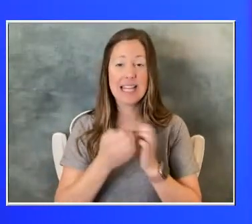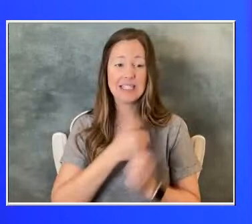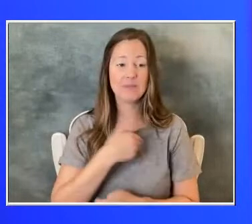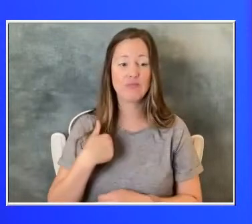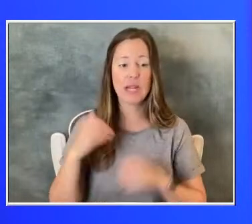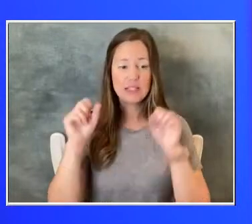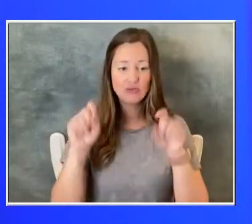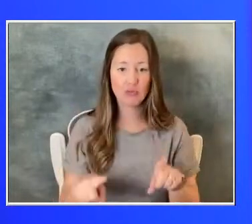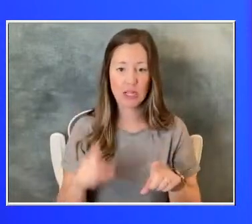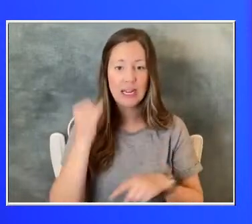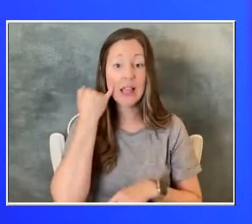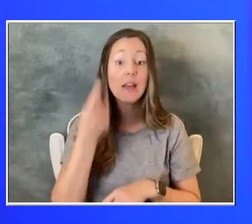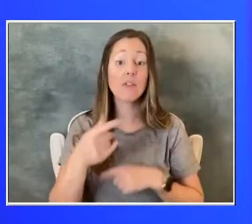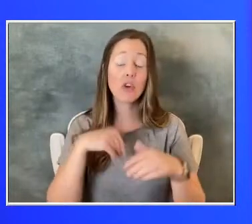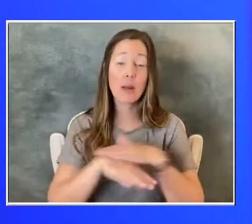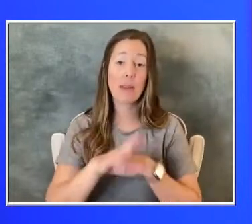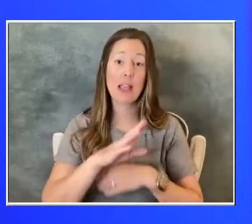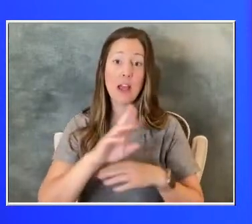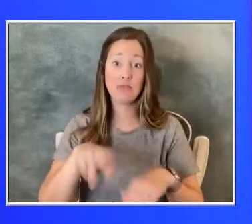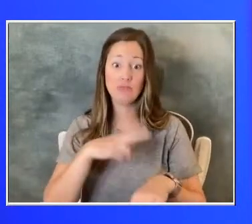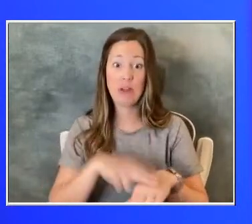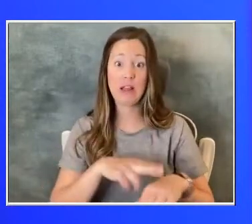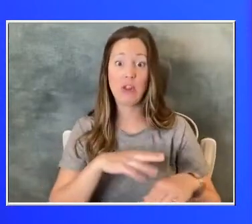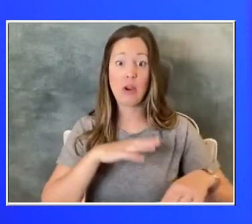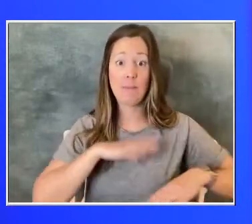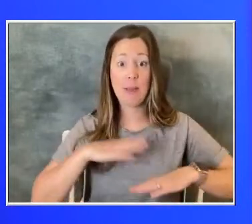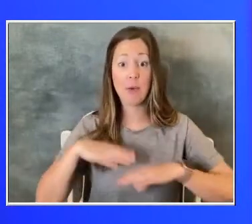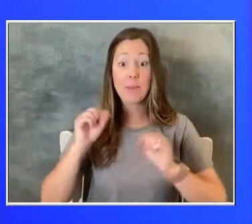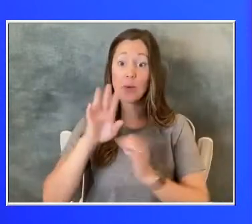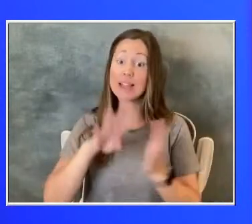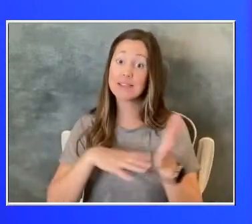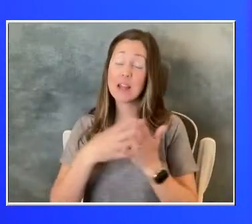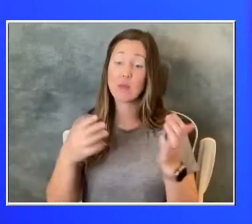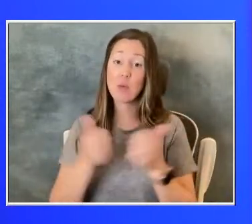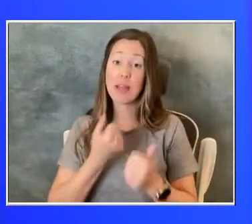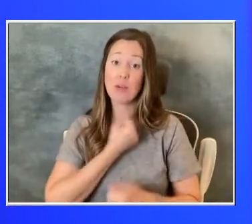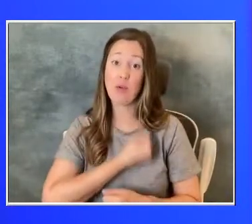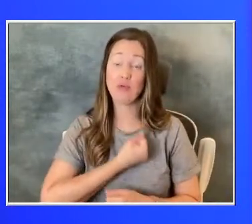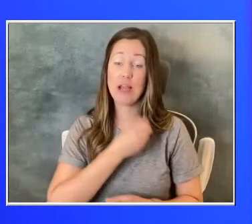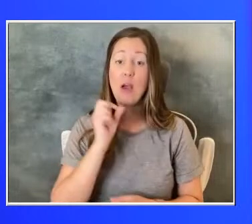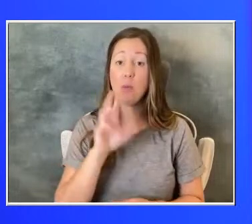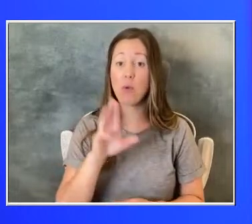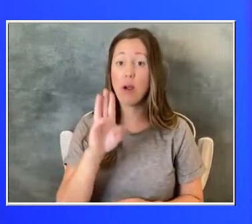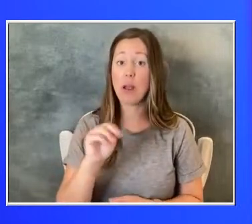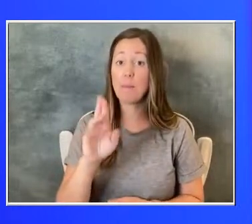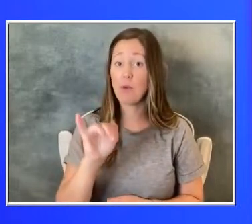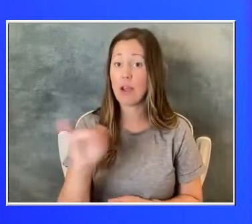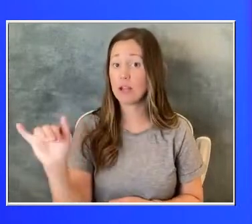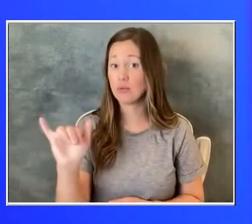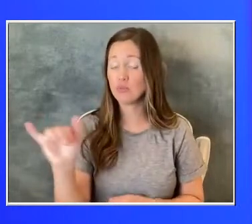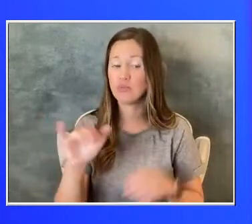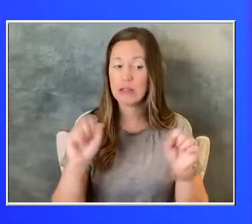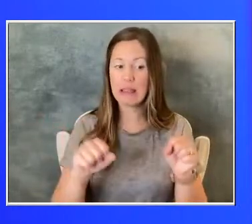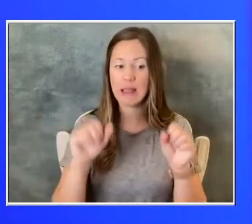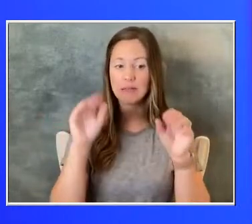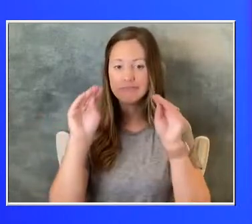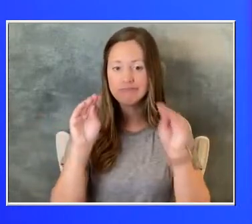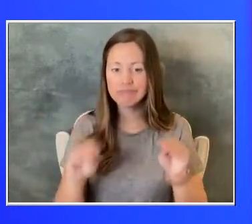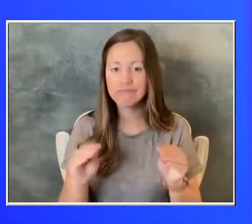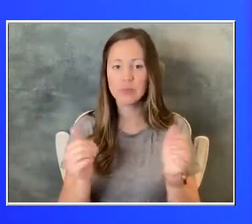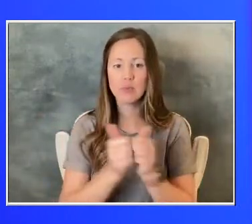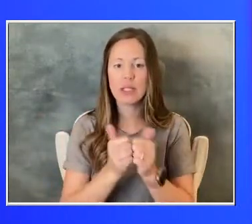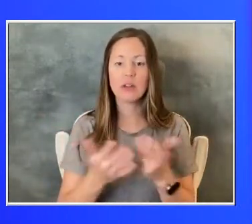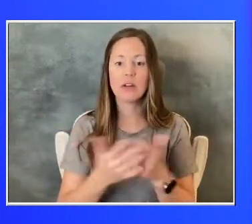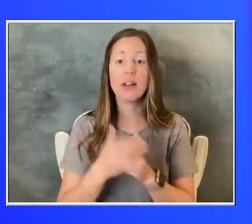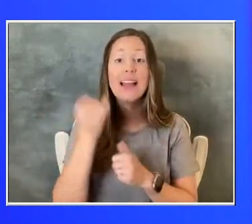mammogram, you can schedule that with your ultrasound test or your MRI test as well. And I always recommend if patients are traveling a distance,